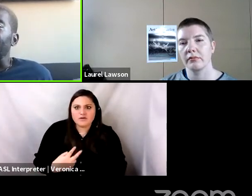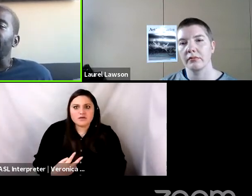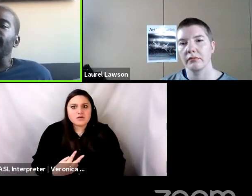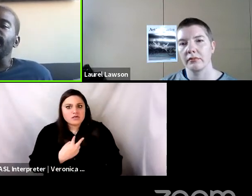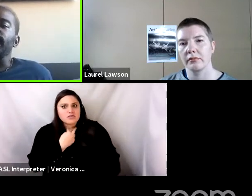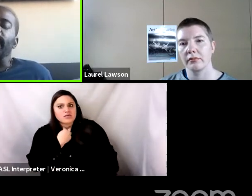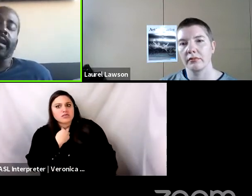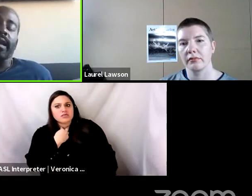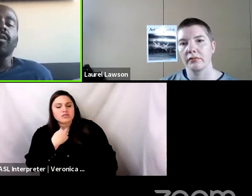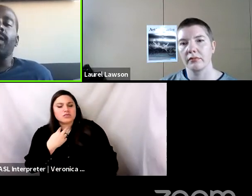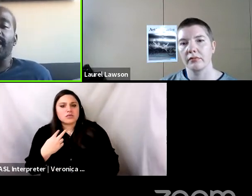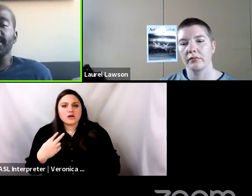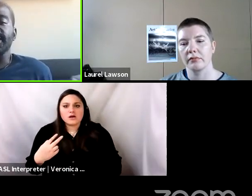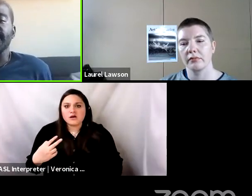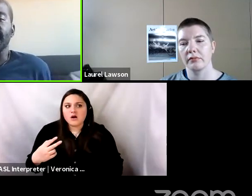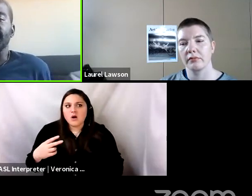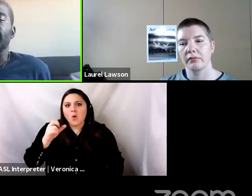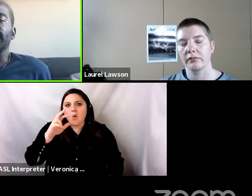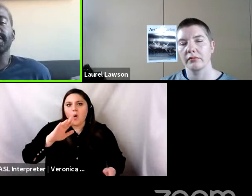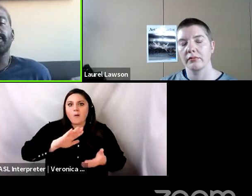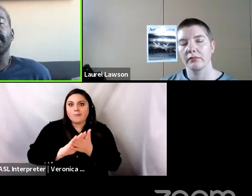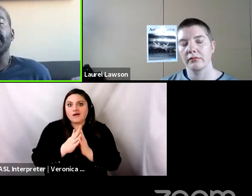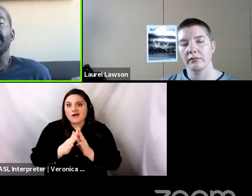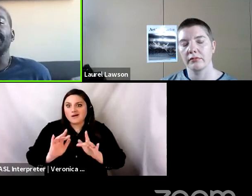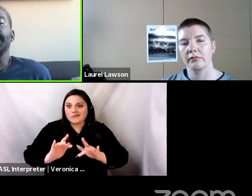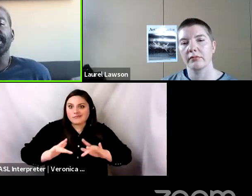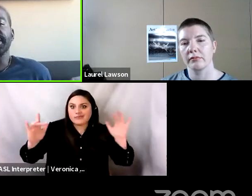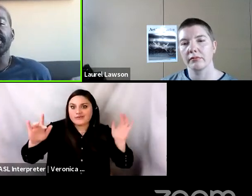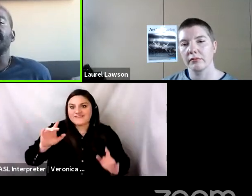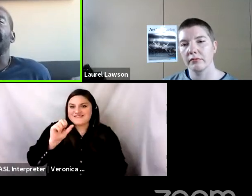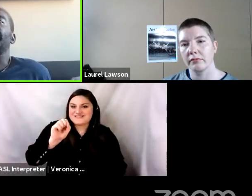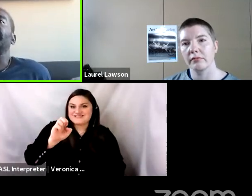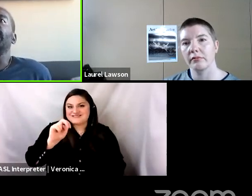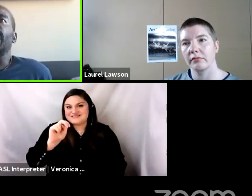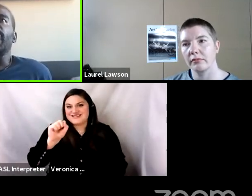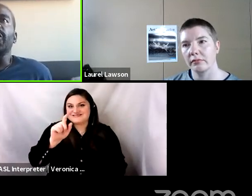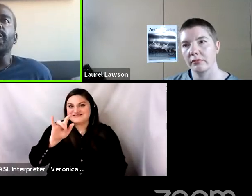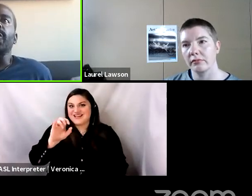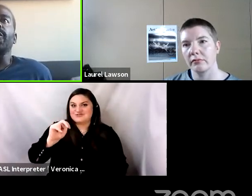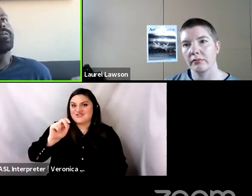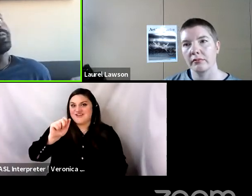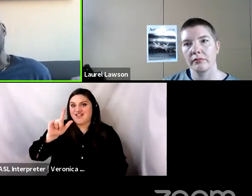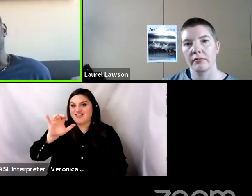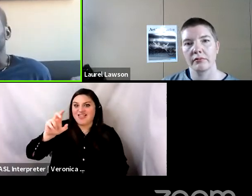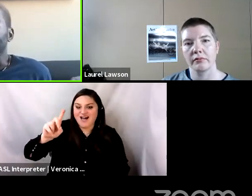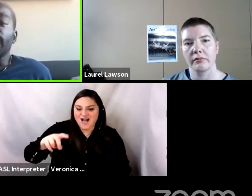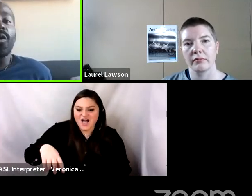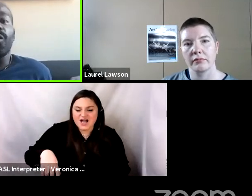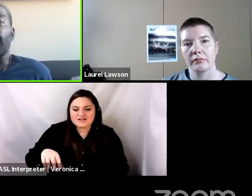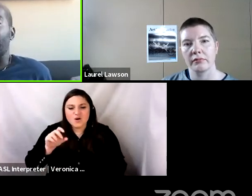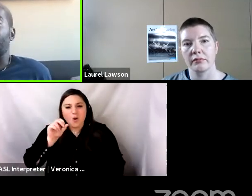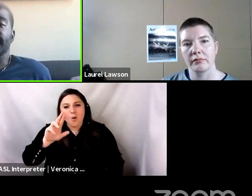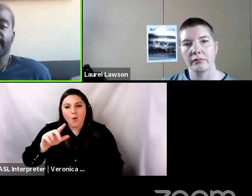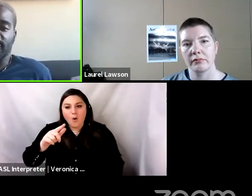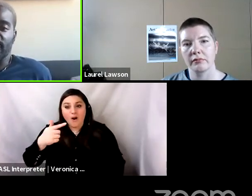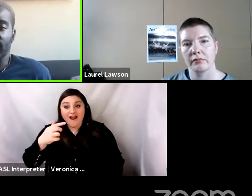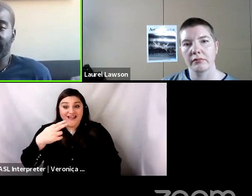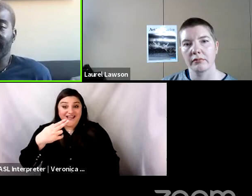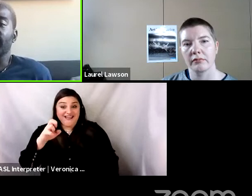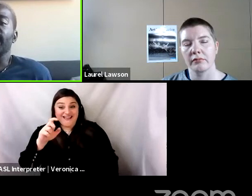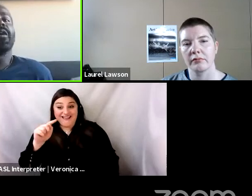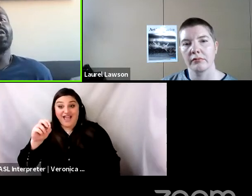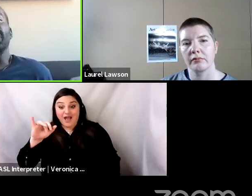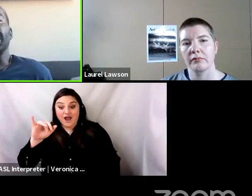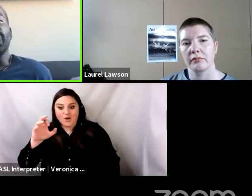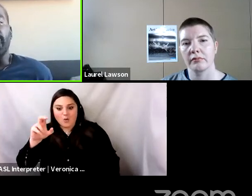sensationalized and get ghettoized. And so I really wanted there to be a sense of like, oh, we don't really know where this is